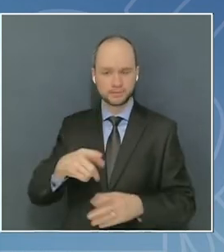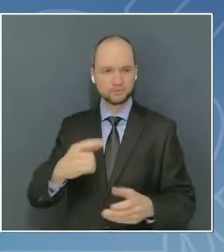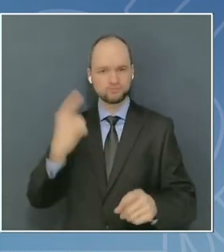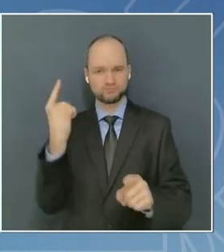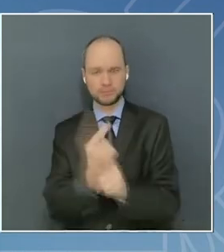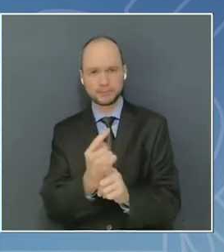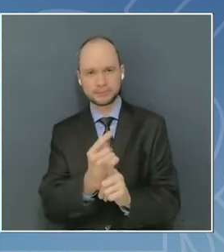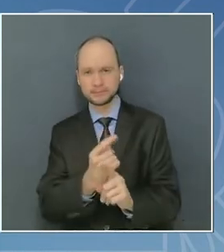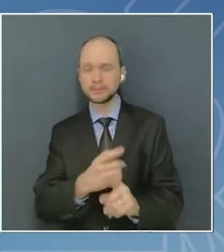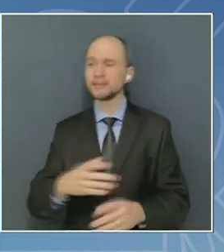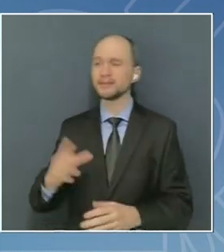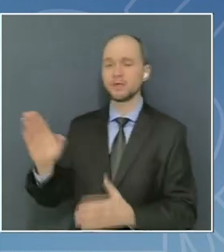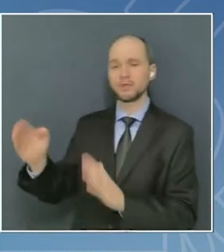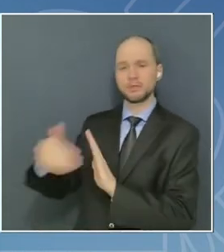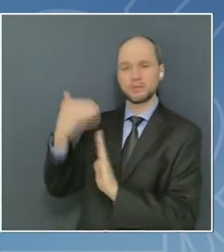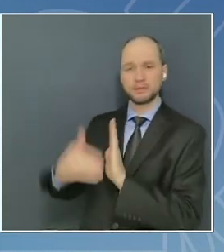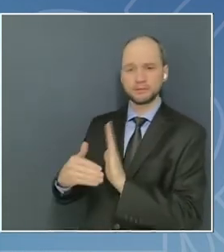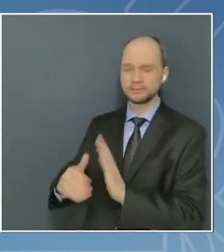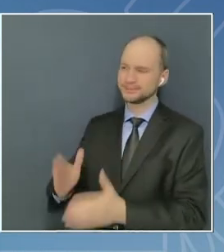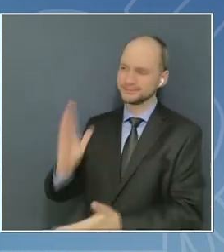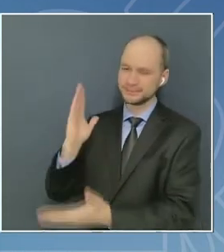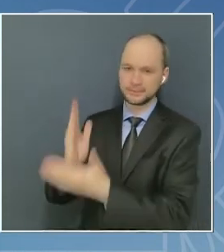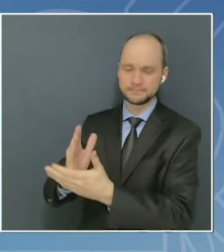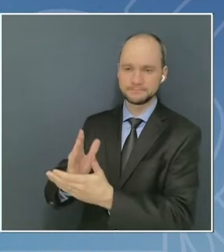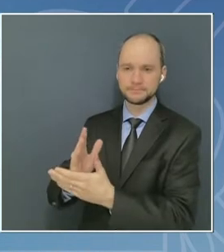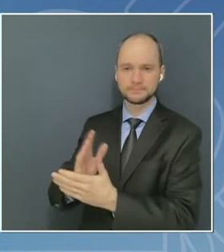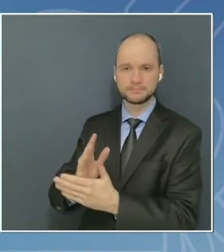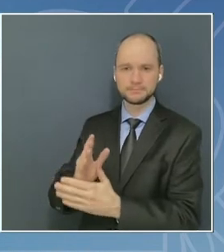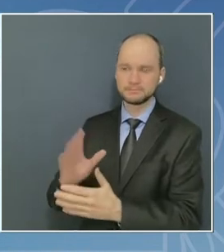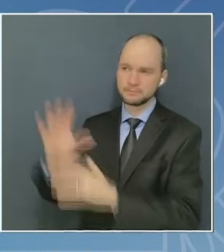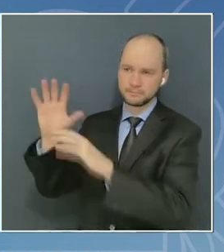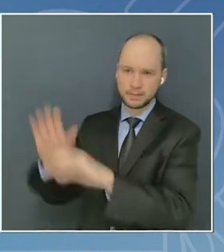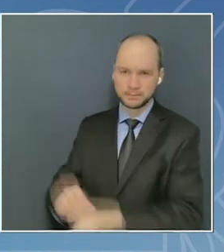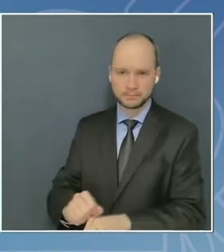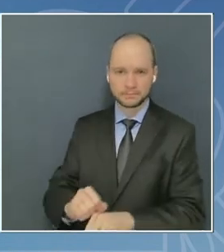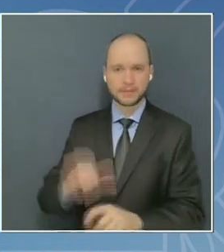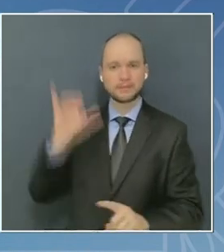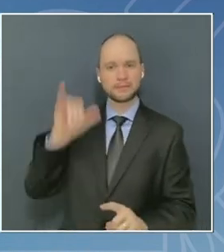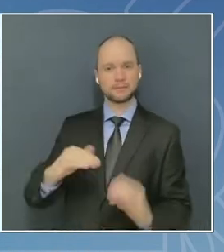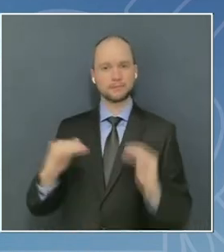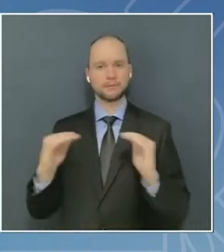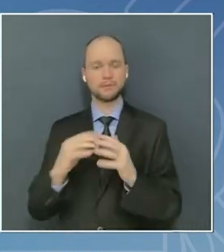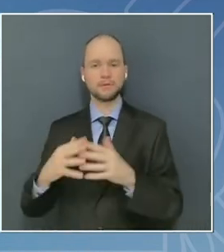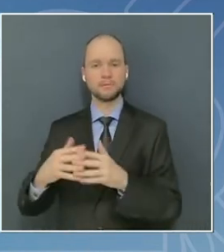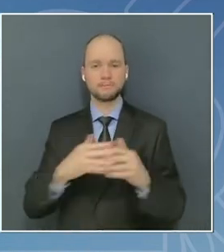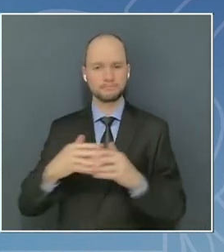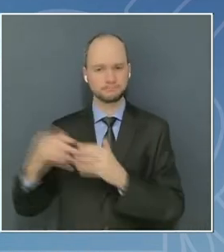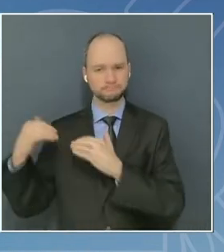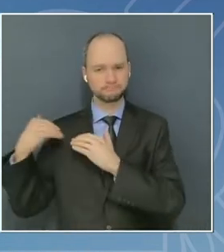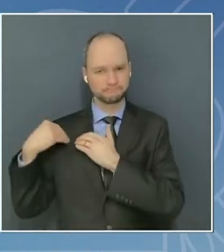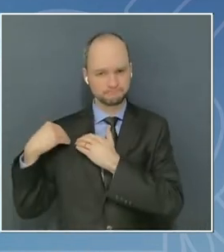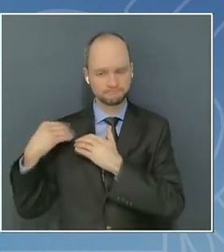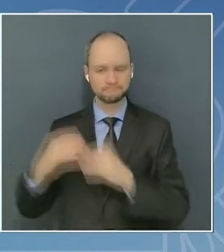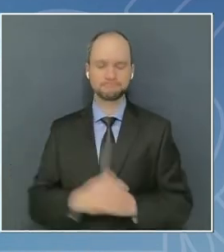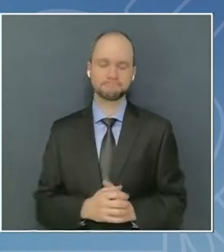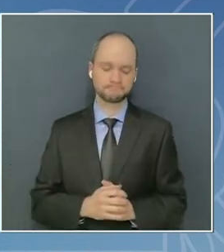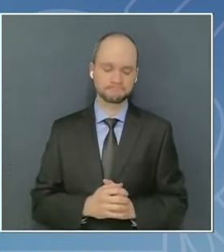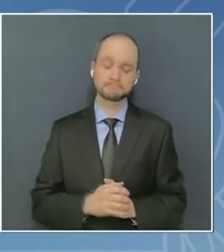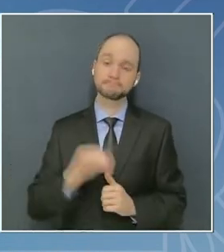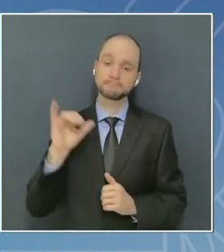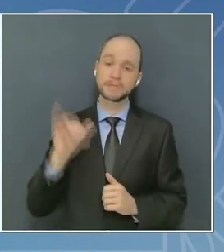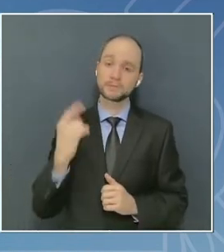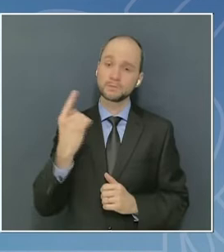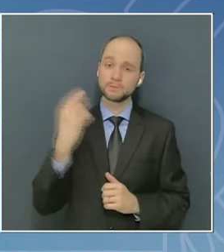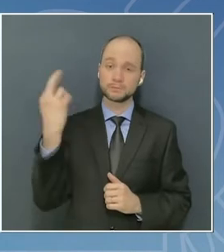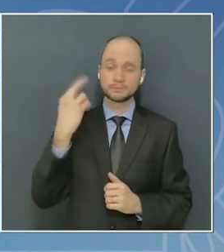against prejudice on behalf of justice is an American obligation. So that's one reason I was so proud that President